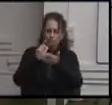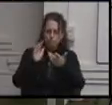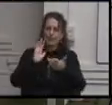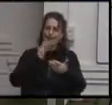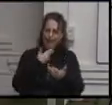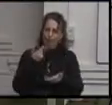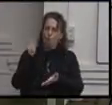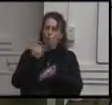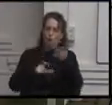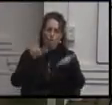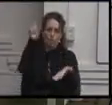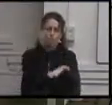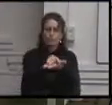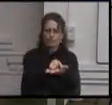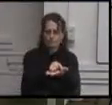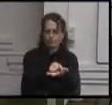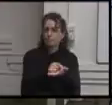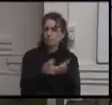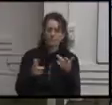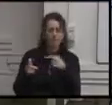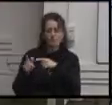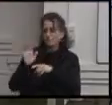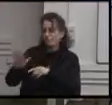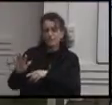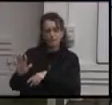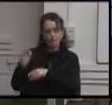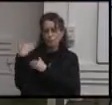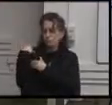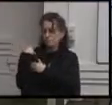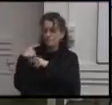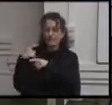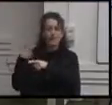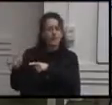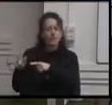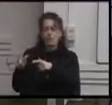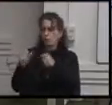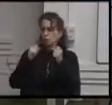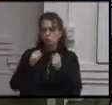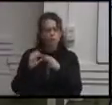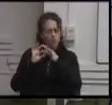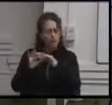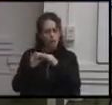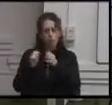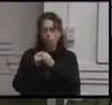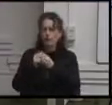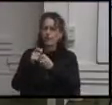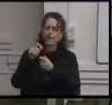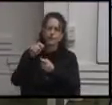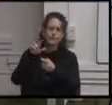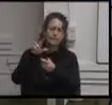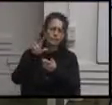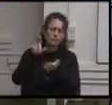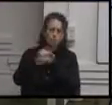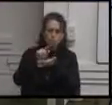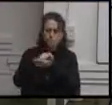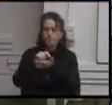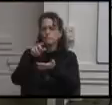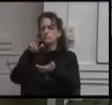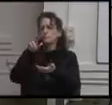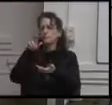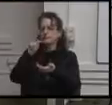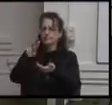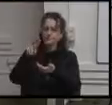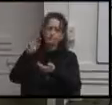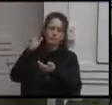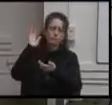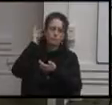get attention for them. And they have their contacts in the media industry, and they're always looking for these things. Is your organization working with any